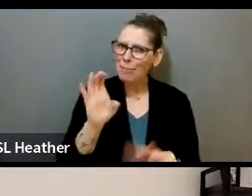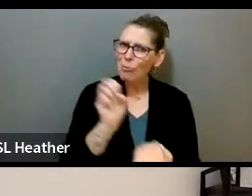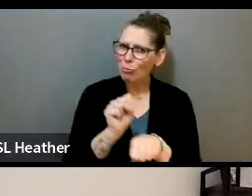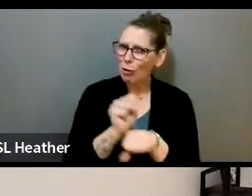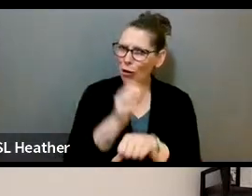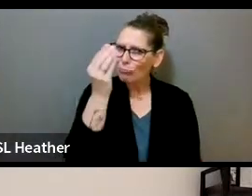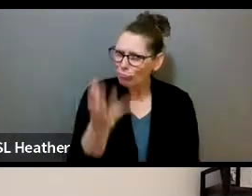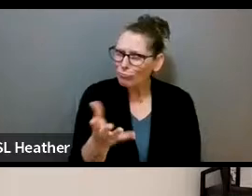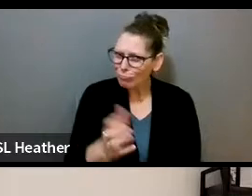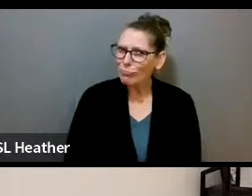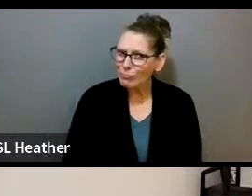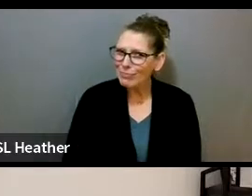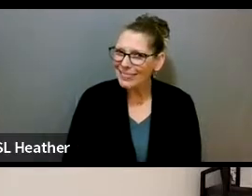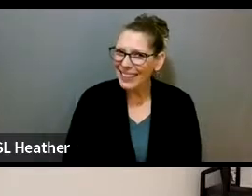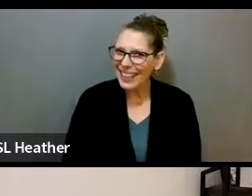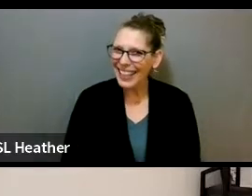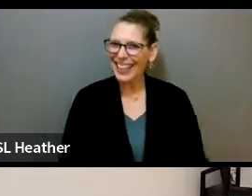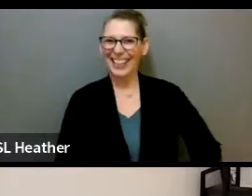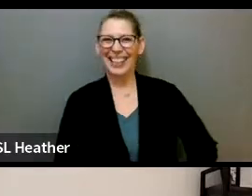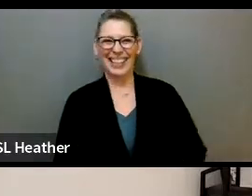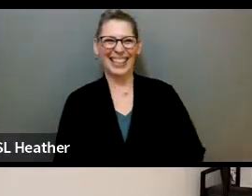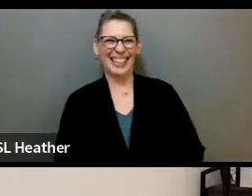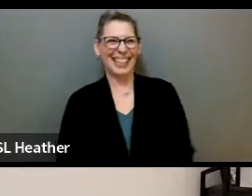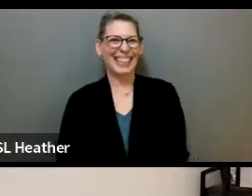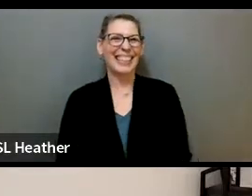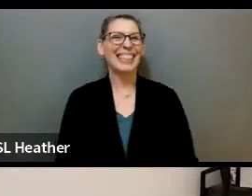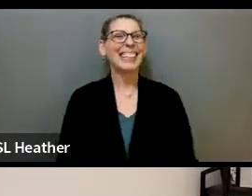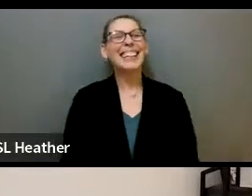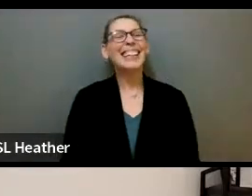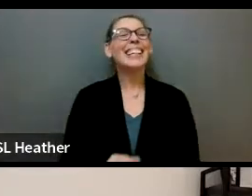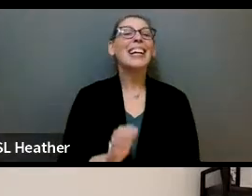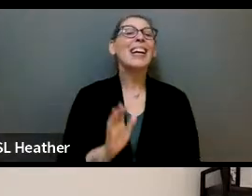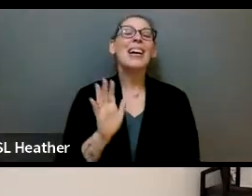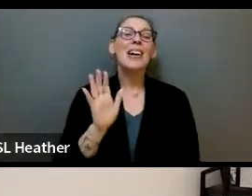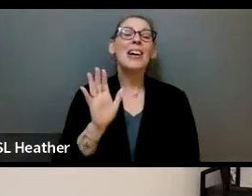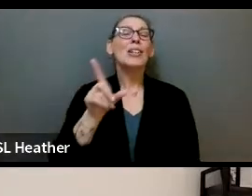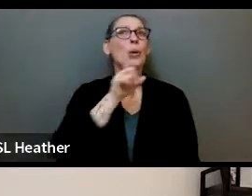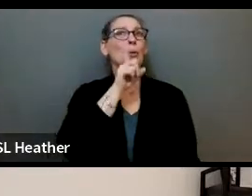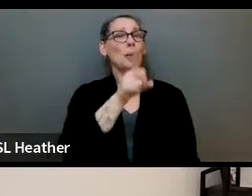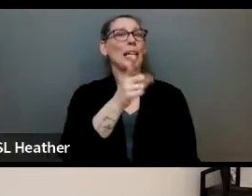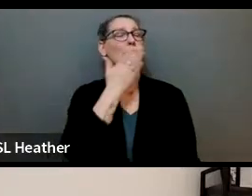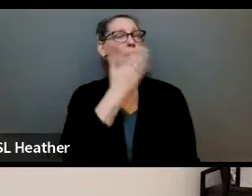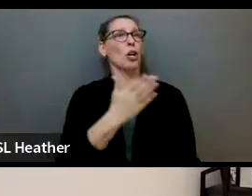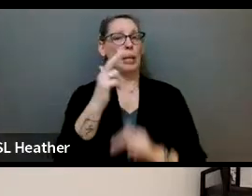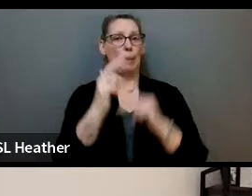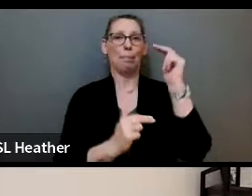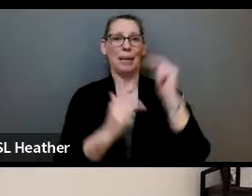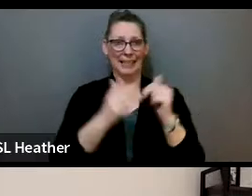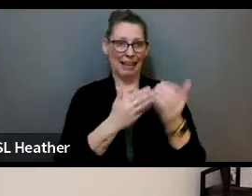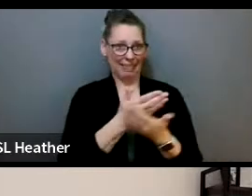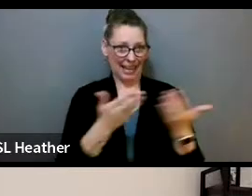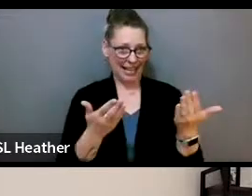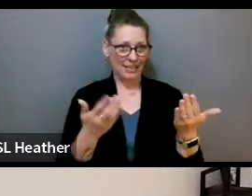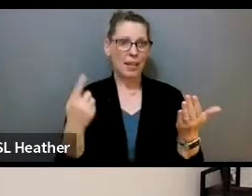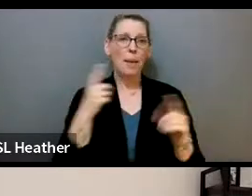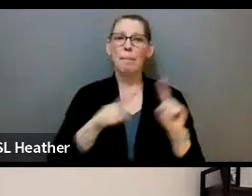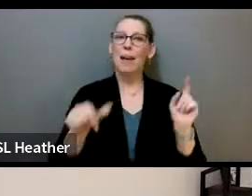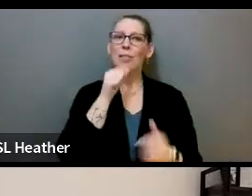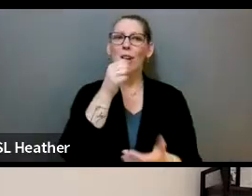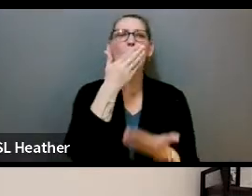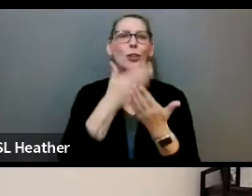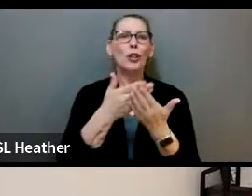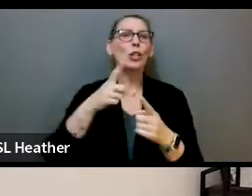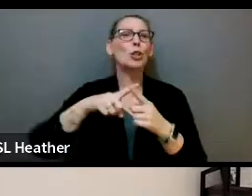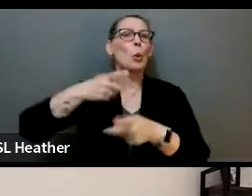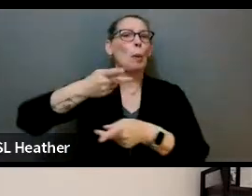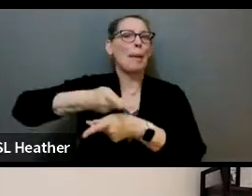record. I think we're really good at building things and not very good at maintaining them. So that question about that